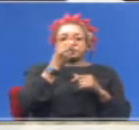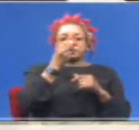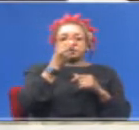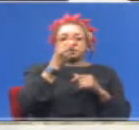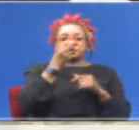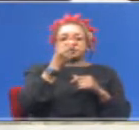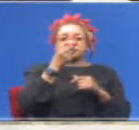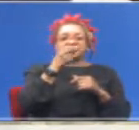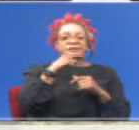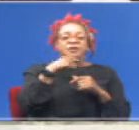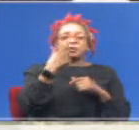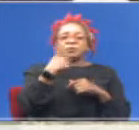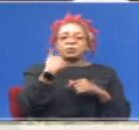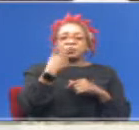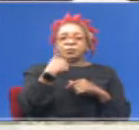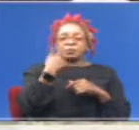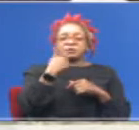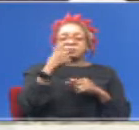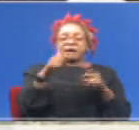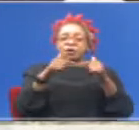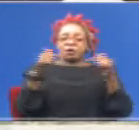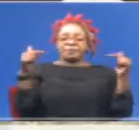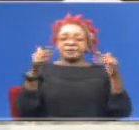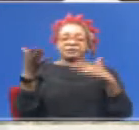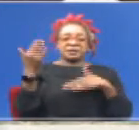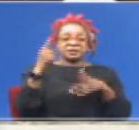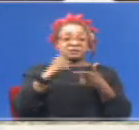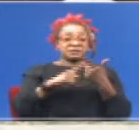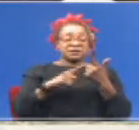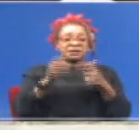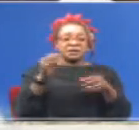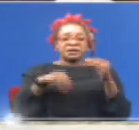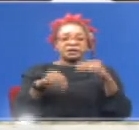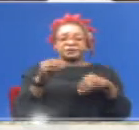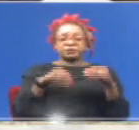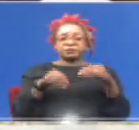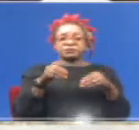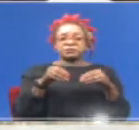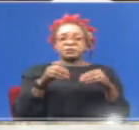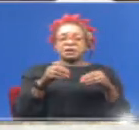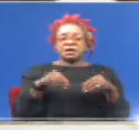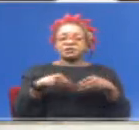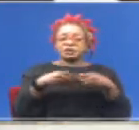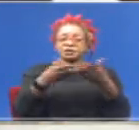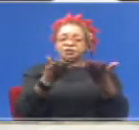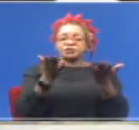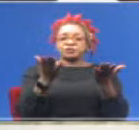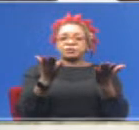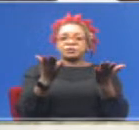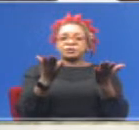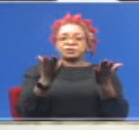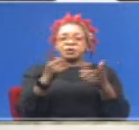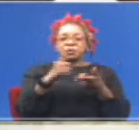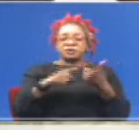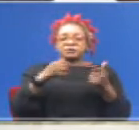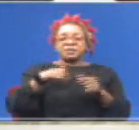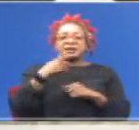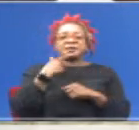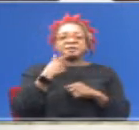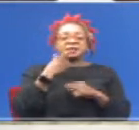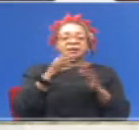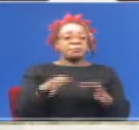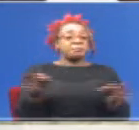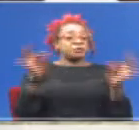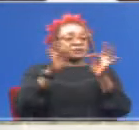who was my opponent in the last year's elections, has issued what I regard as an